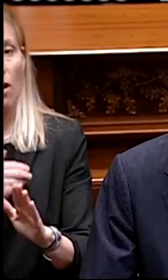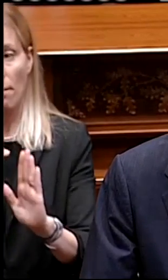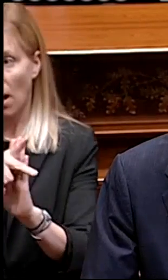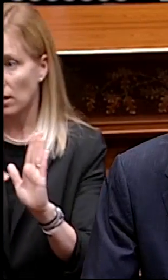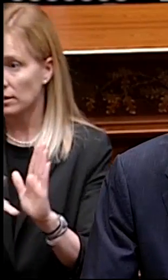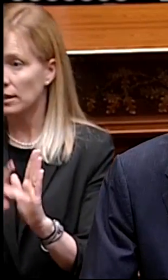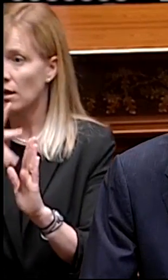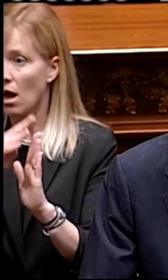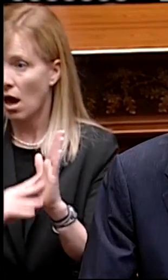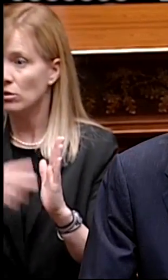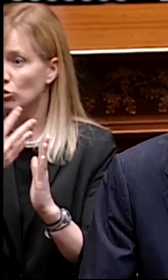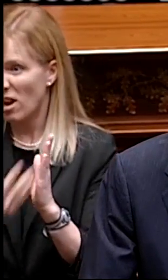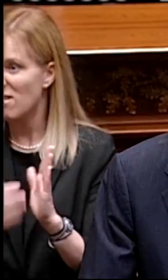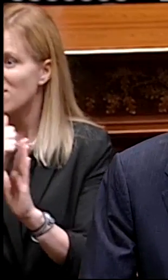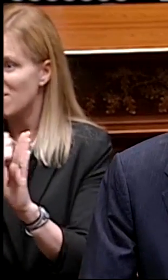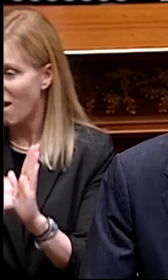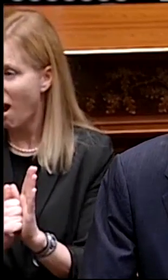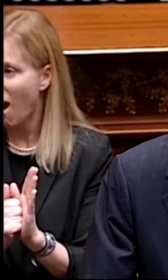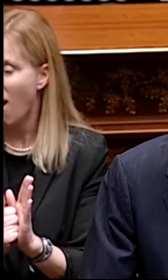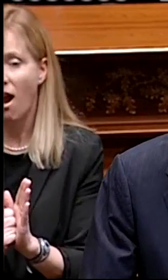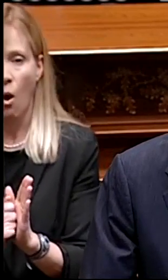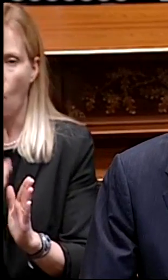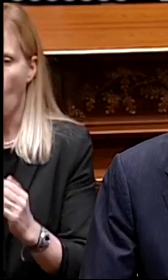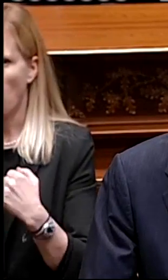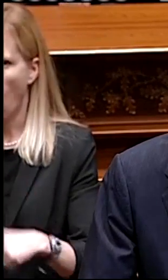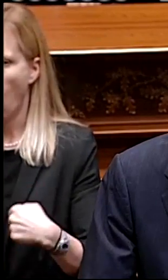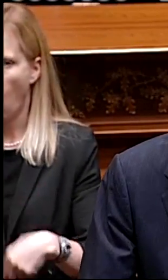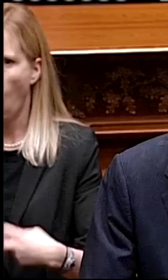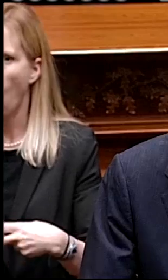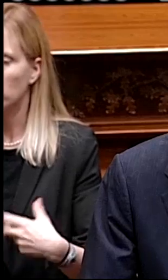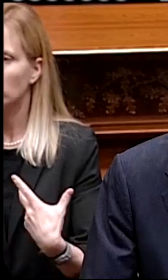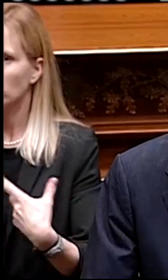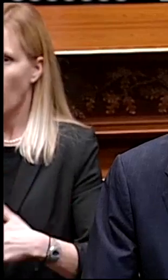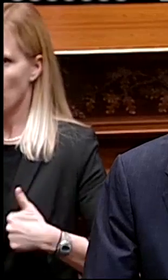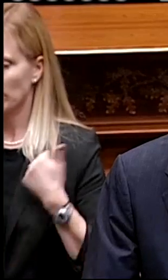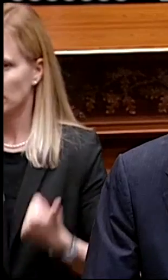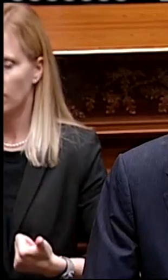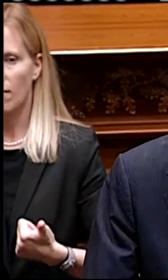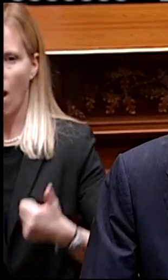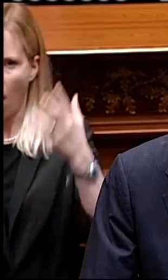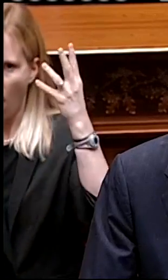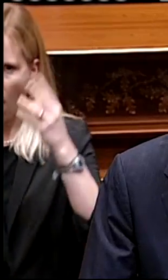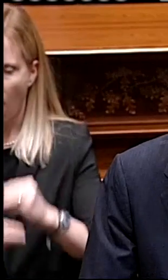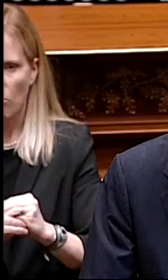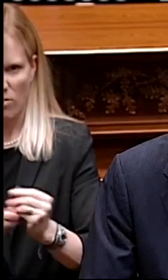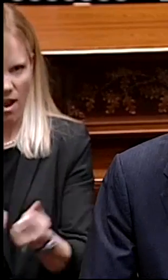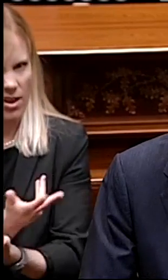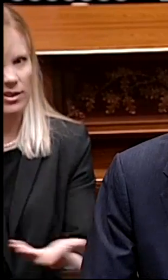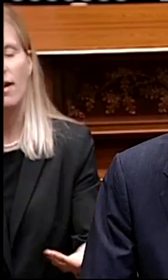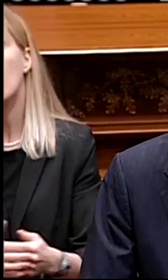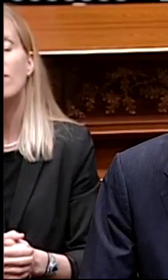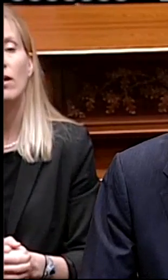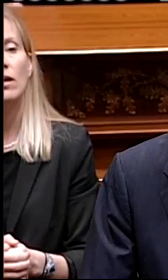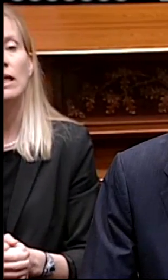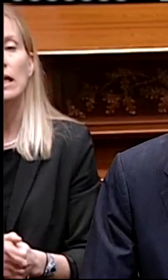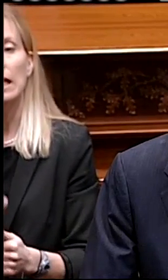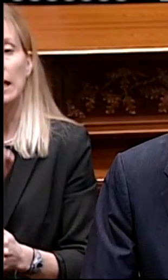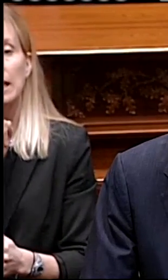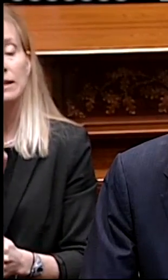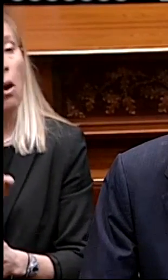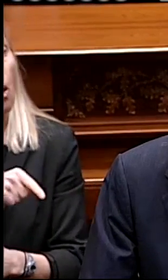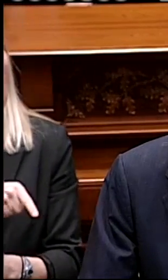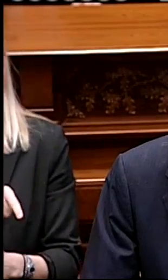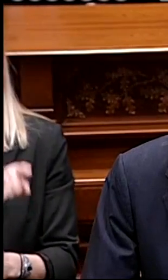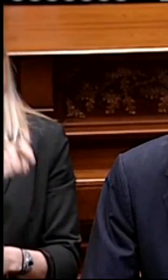policy agenda. It is bold, aggressive, and comprehensive. It is both